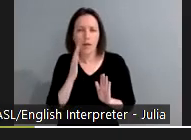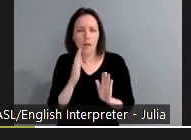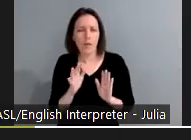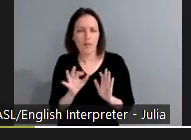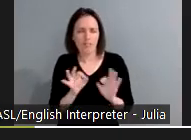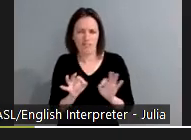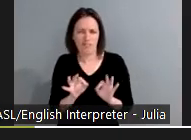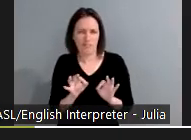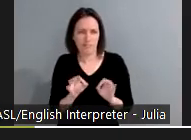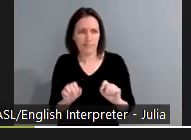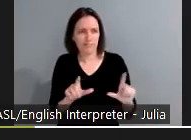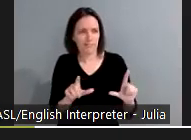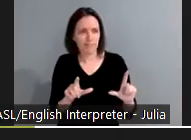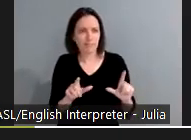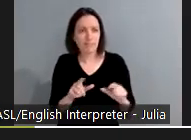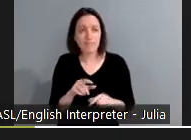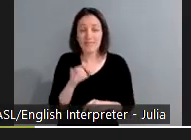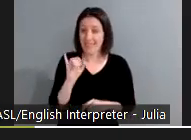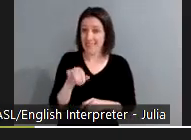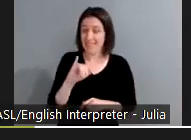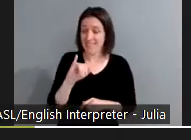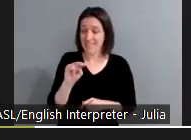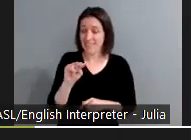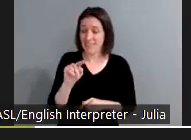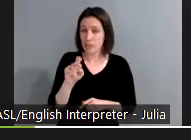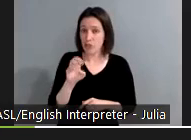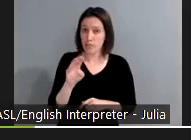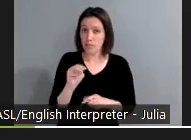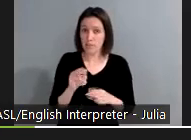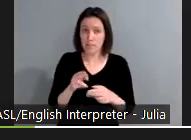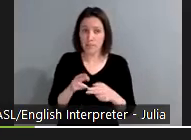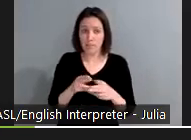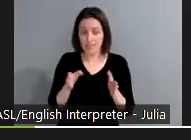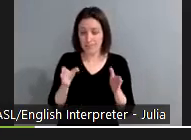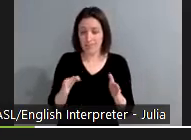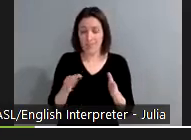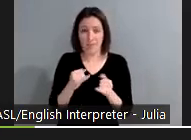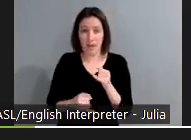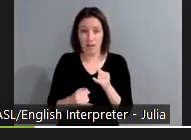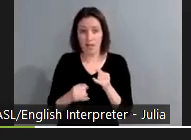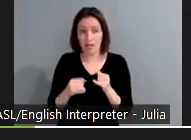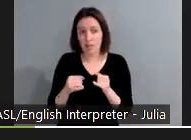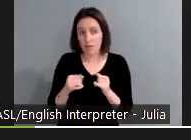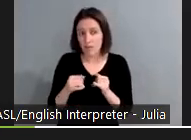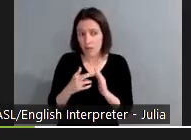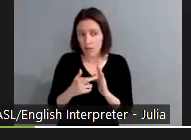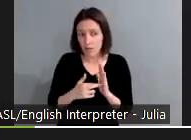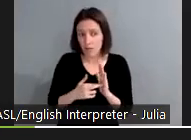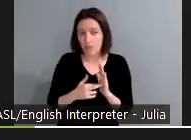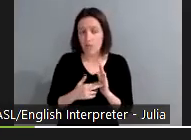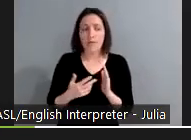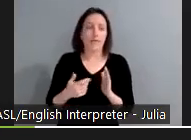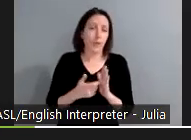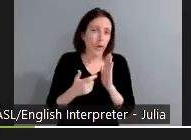The interim final rule outlines specific requirements to establish eligibility, issue out